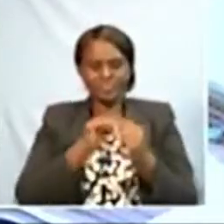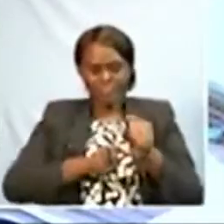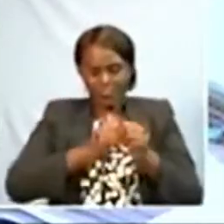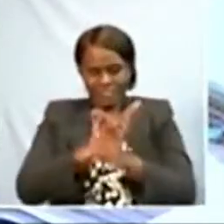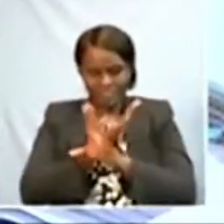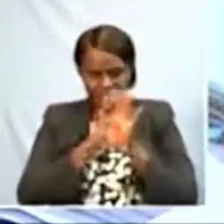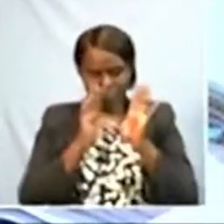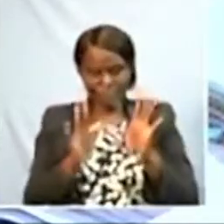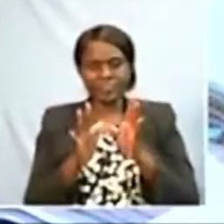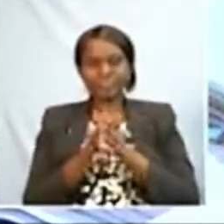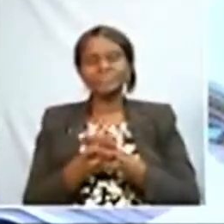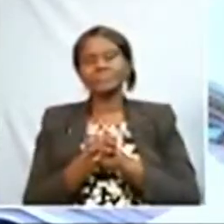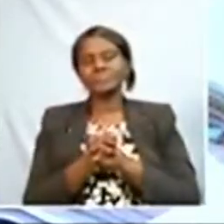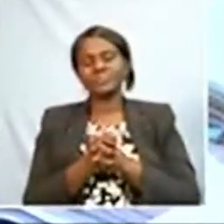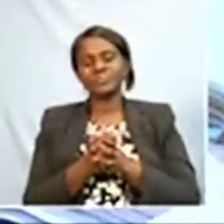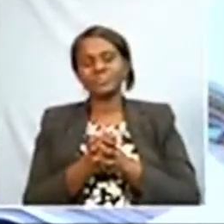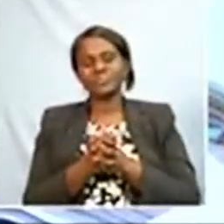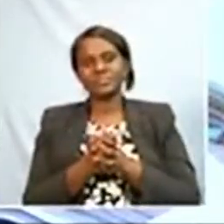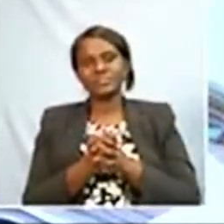Zambians.